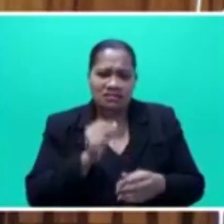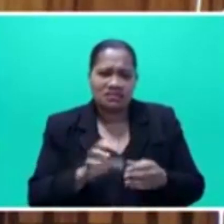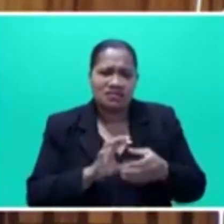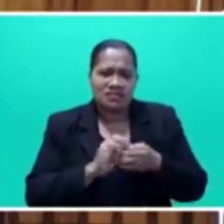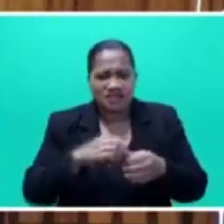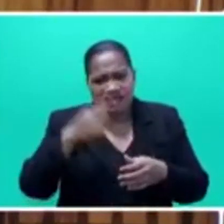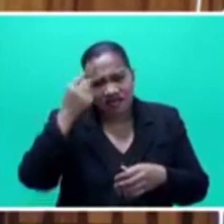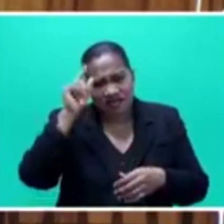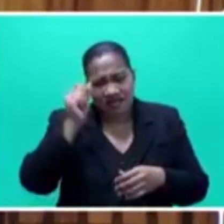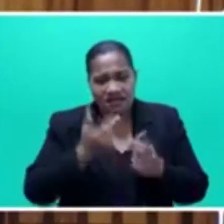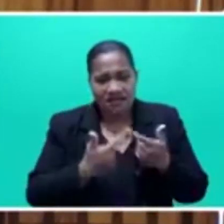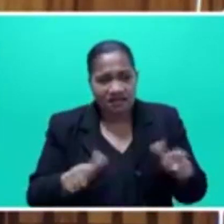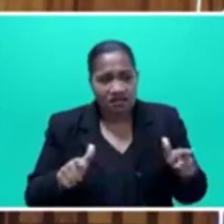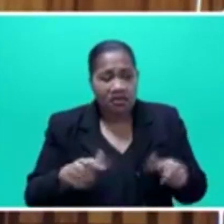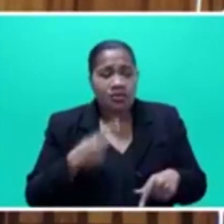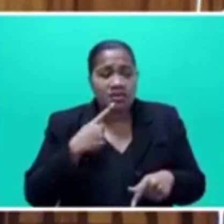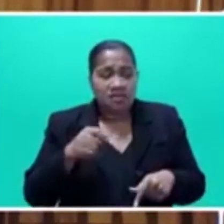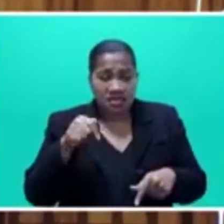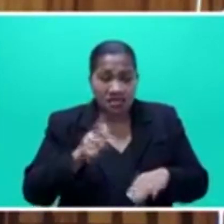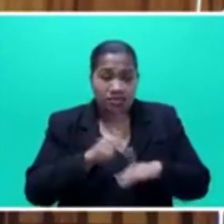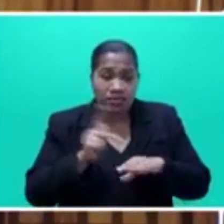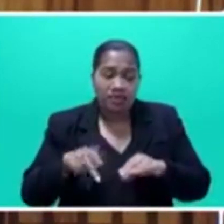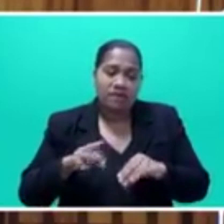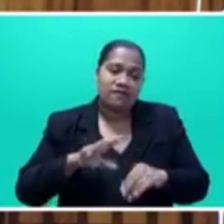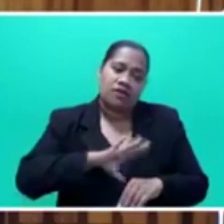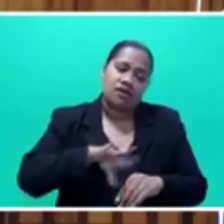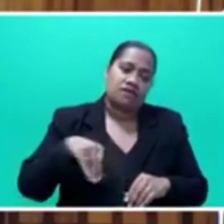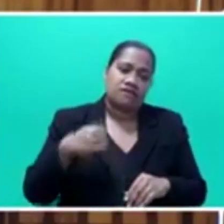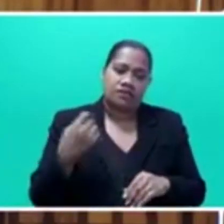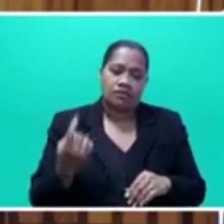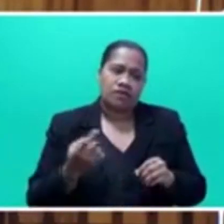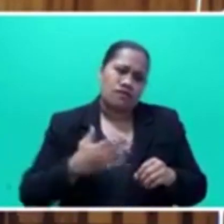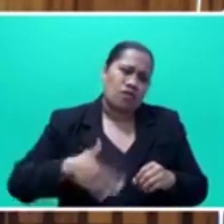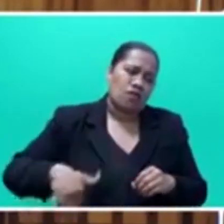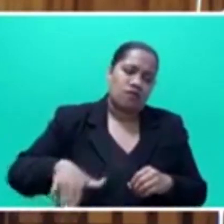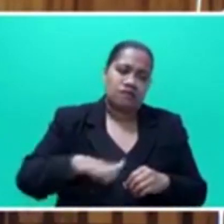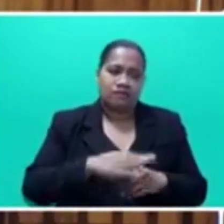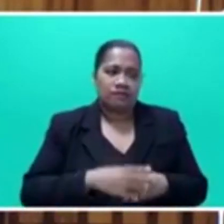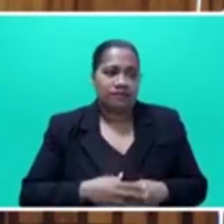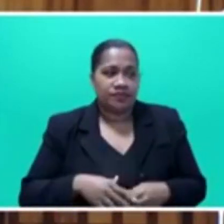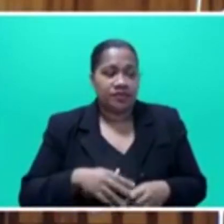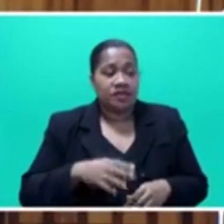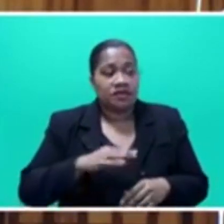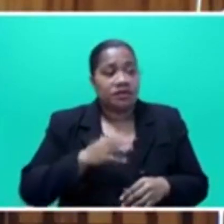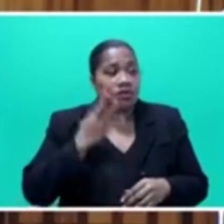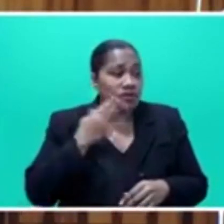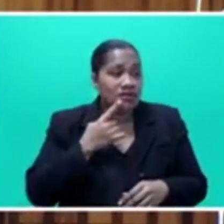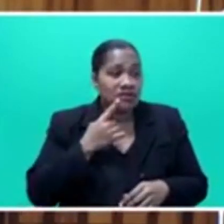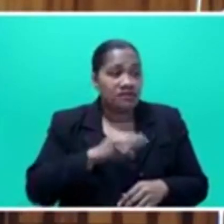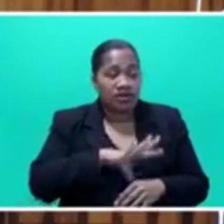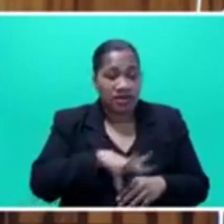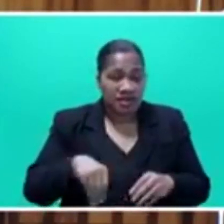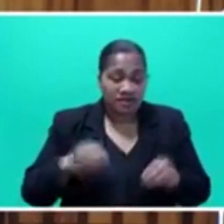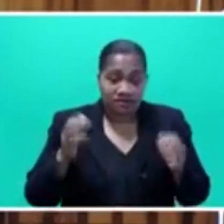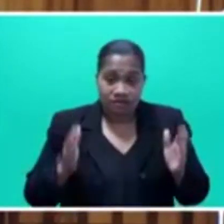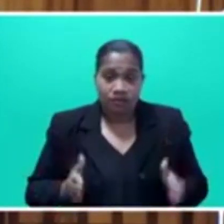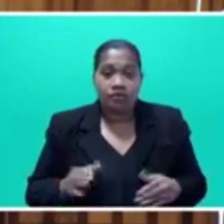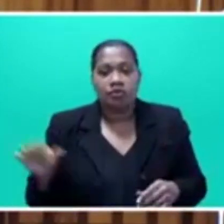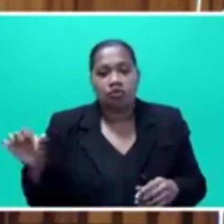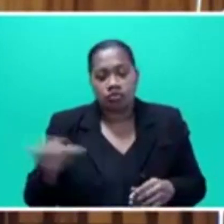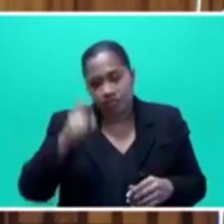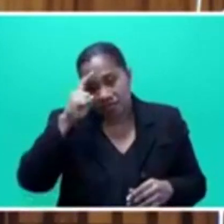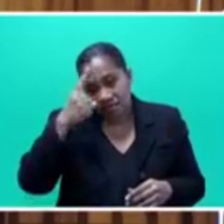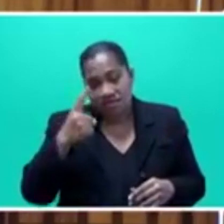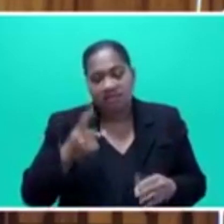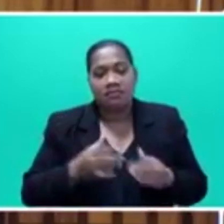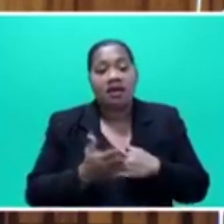that this Parliament is for everybody. This Parliament, when we say it's for everybody, it should be understood by